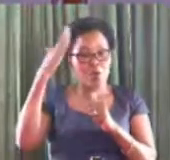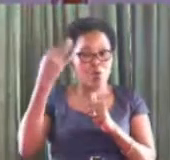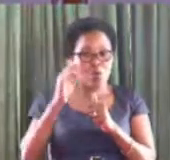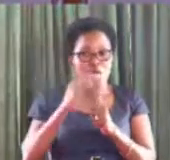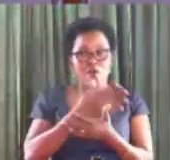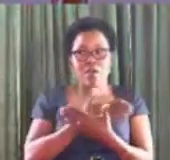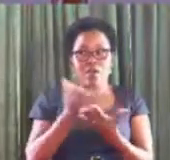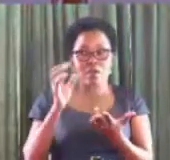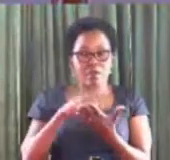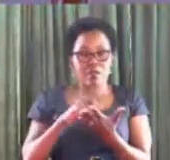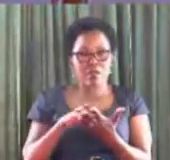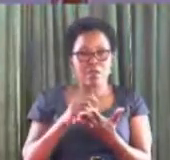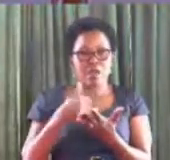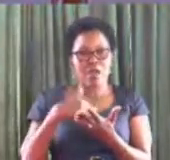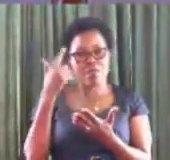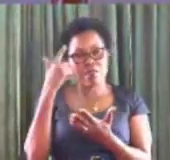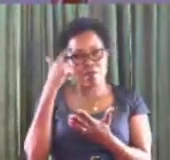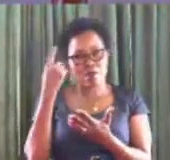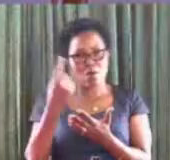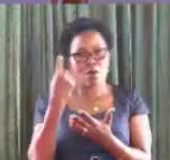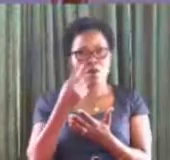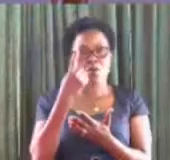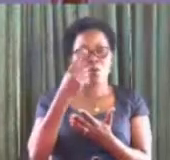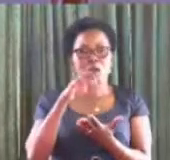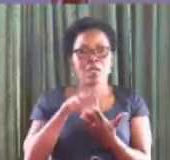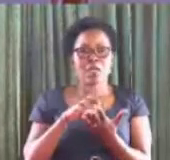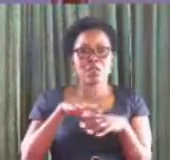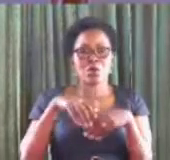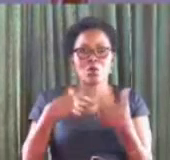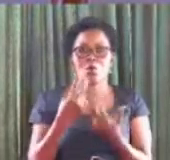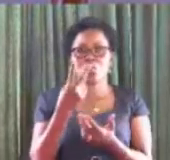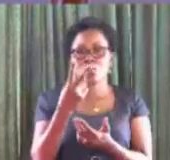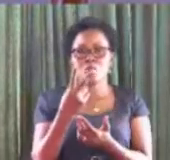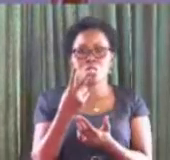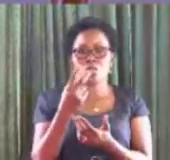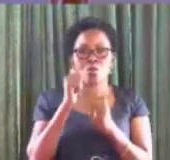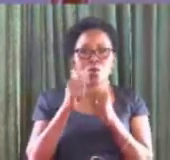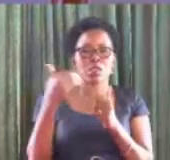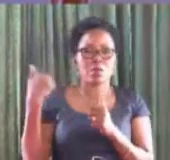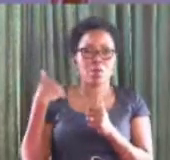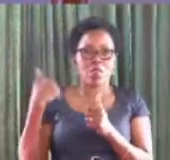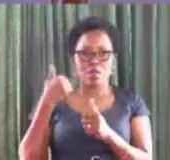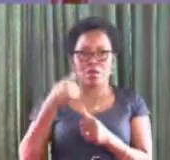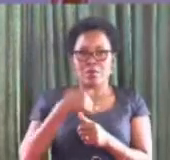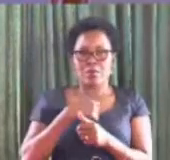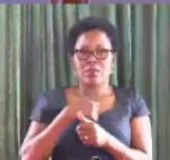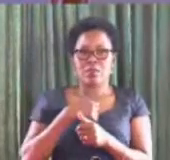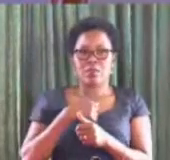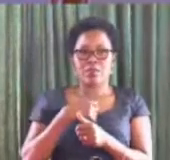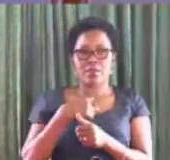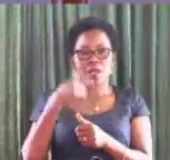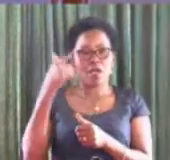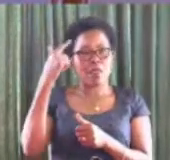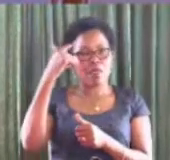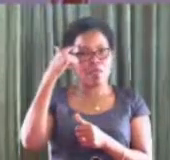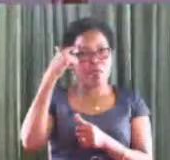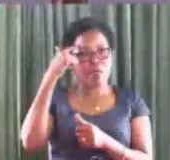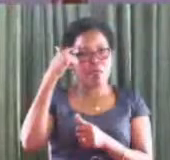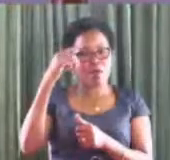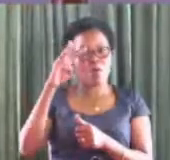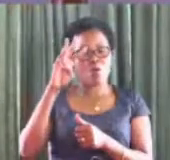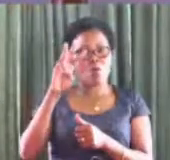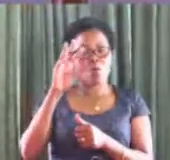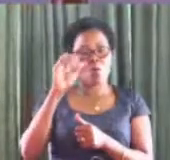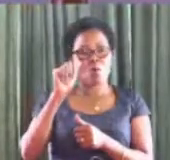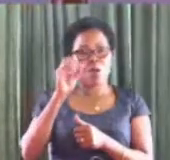that, perhaps two, that have bothered me. I think the Waibera